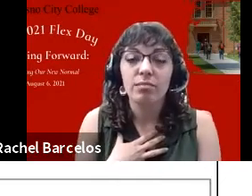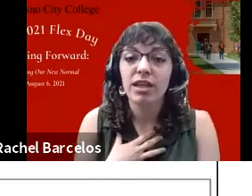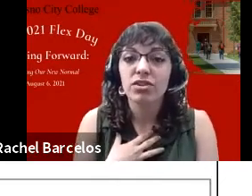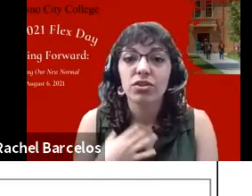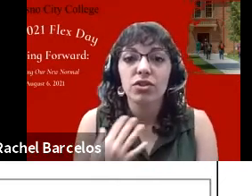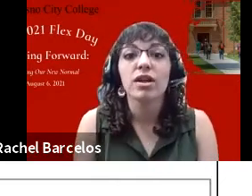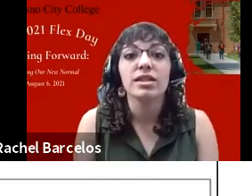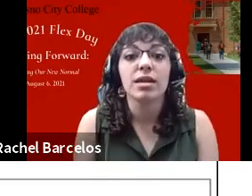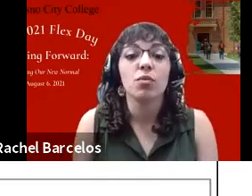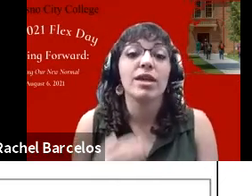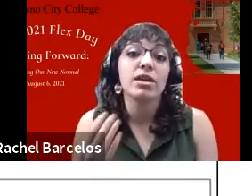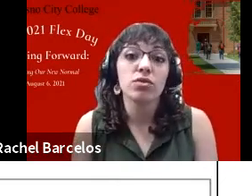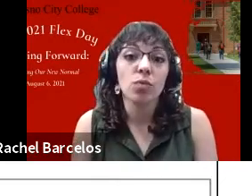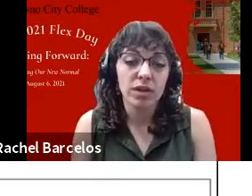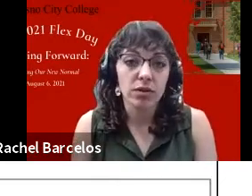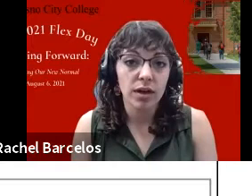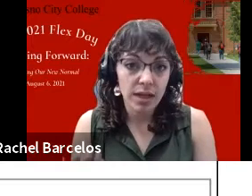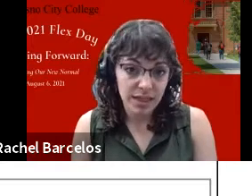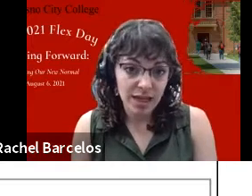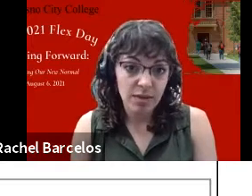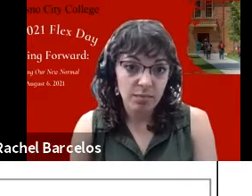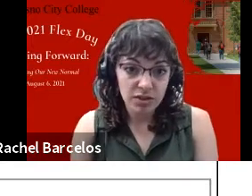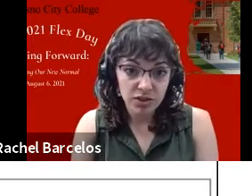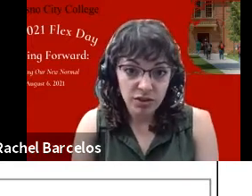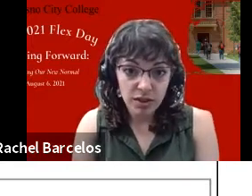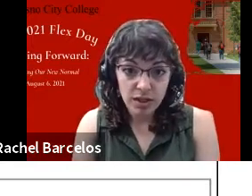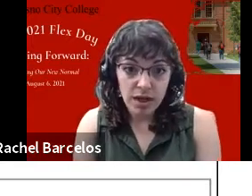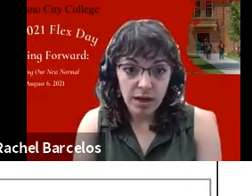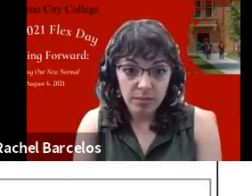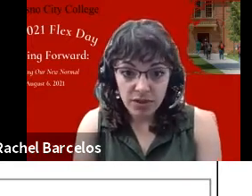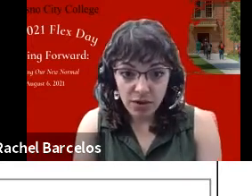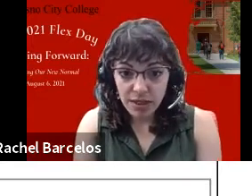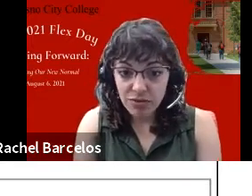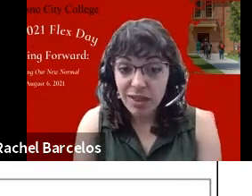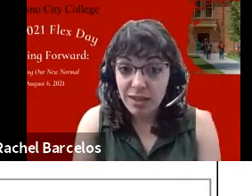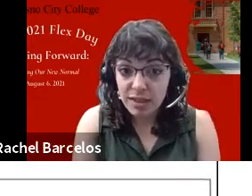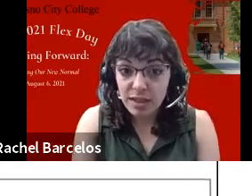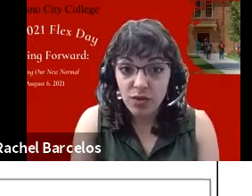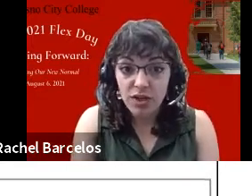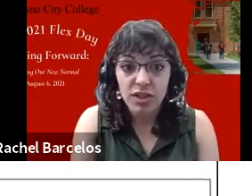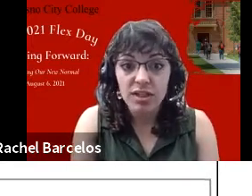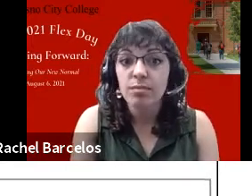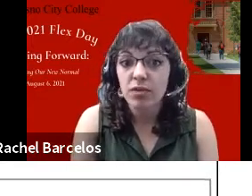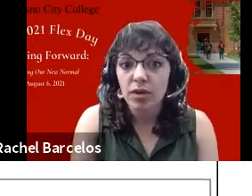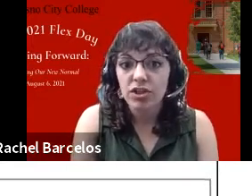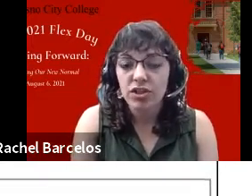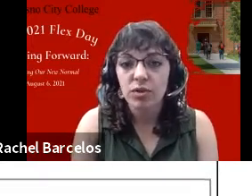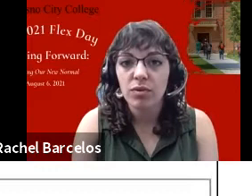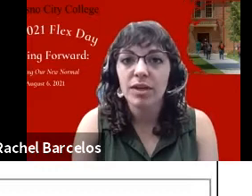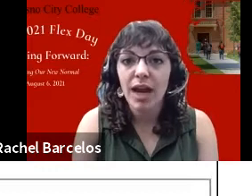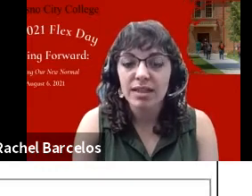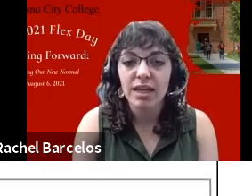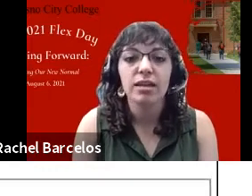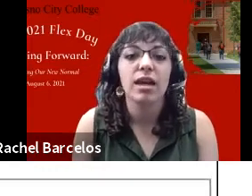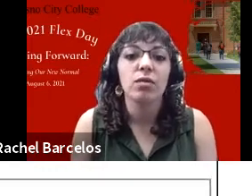to administer your exam the way that you want your exam administered. So in case you can't see these questions, some of the questions we